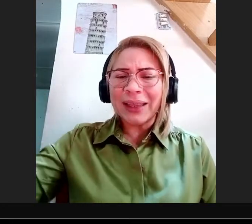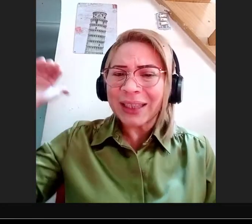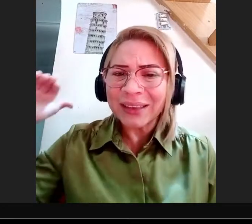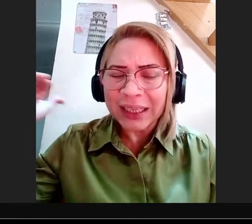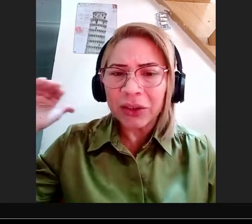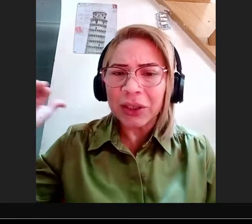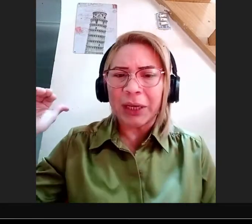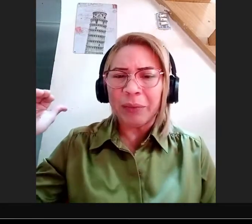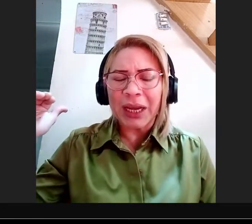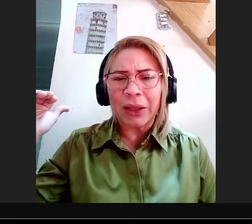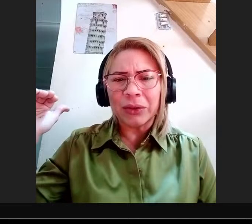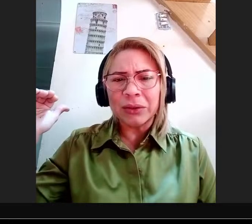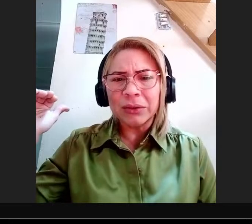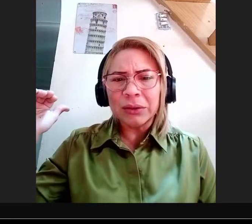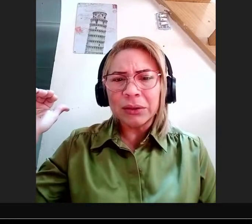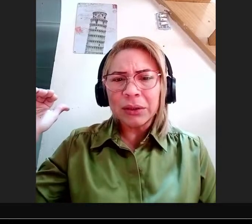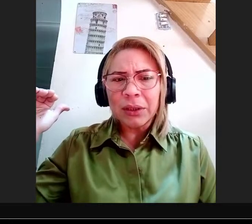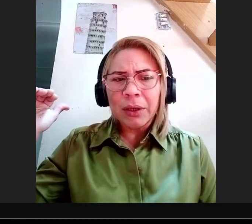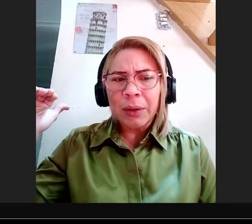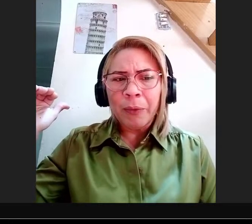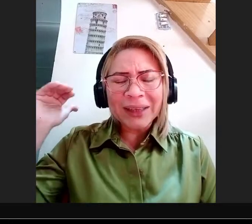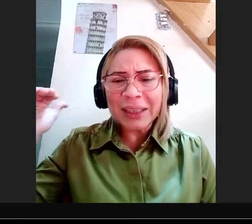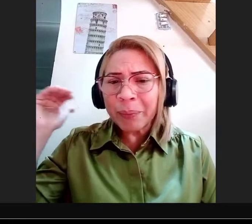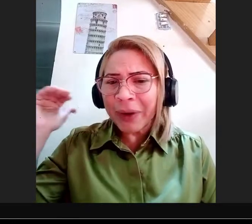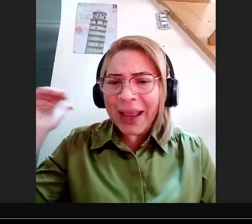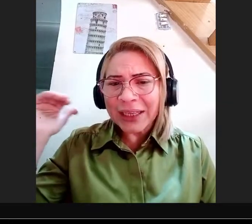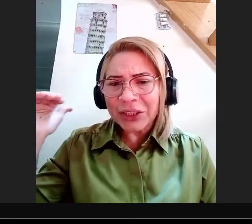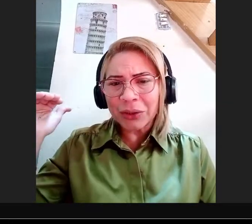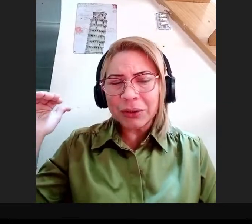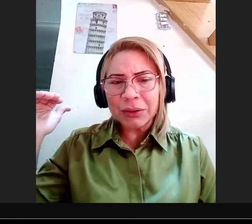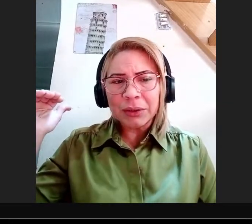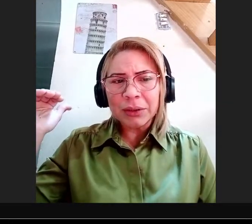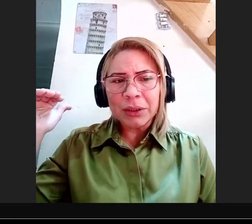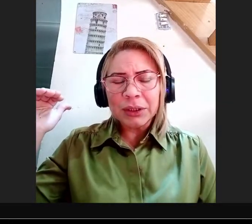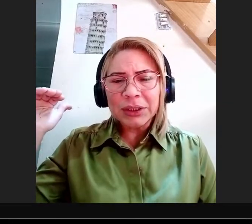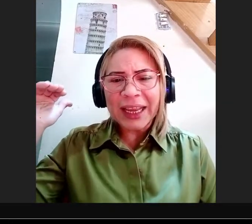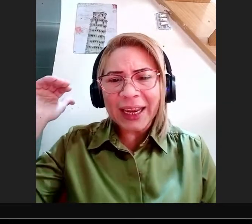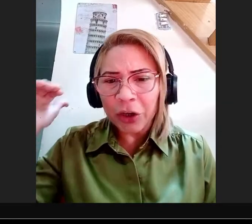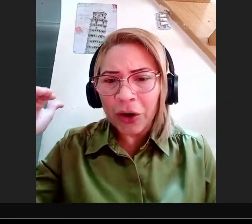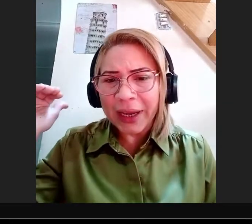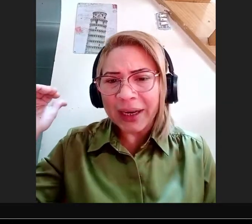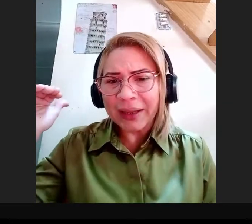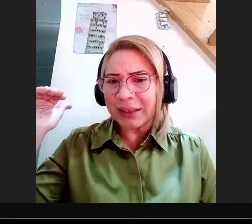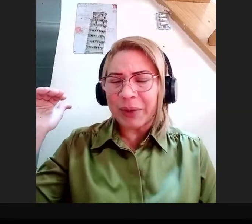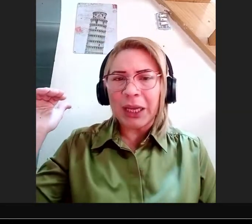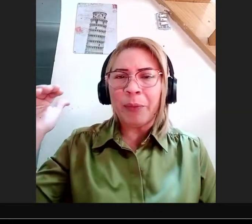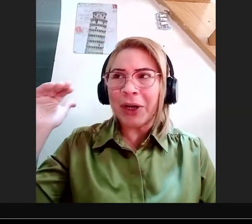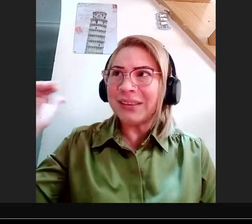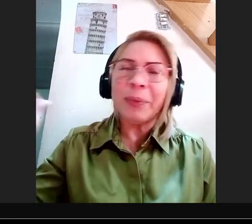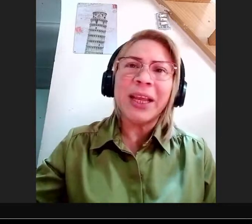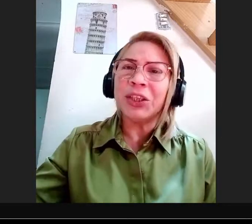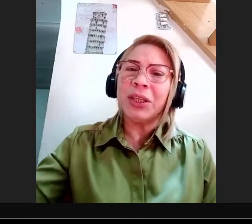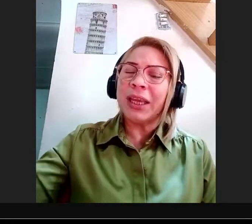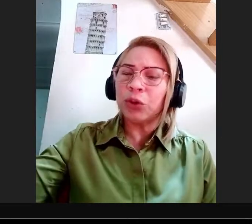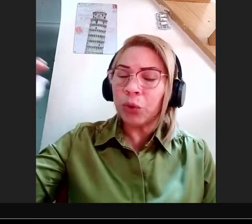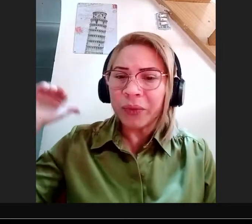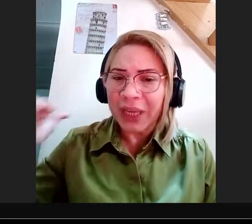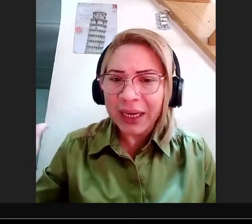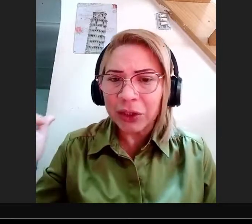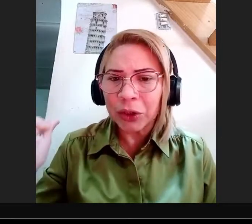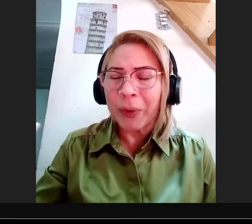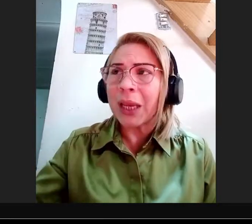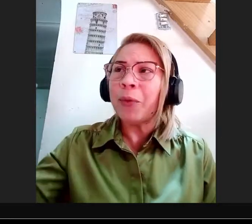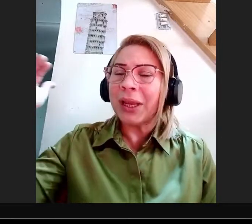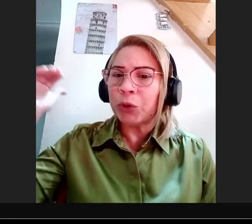were being a subject and a victim of human trafficking, and you were discriminated for the simple fact that you did